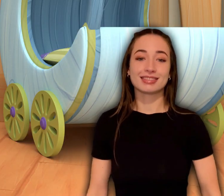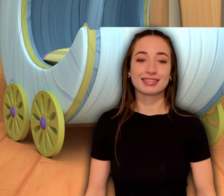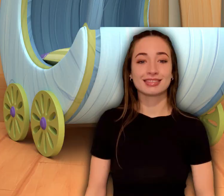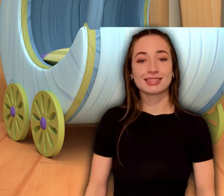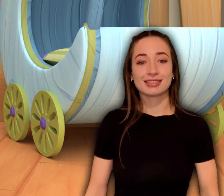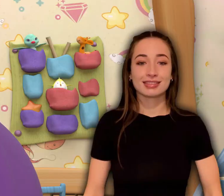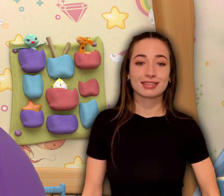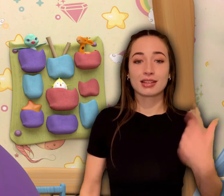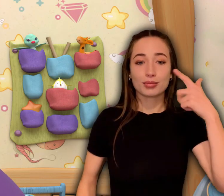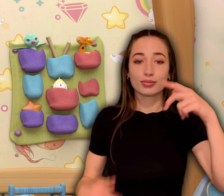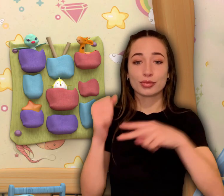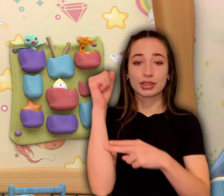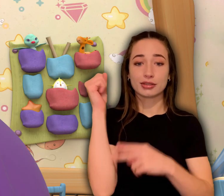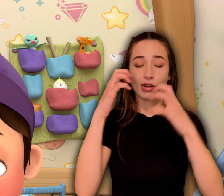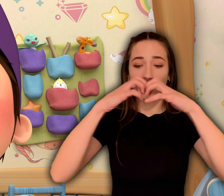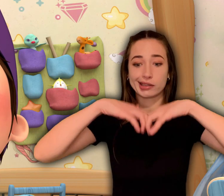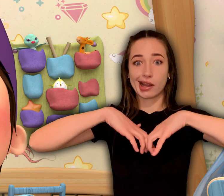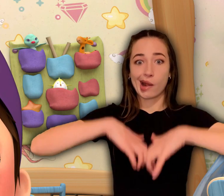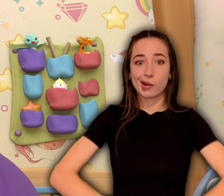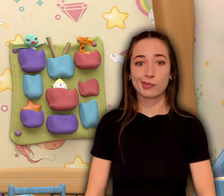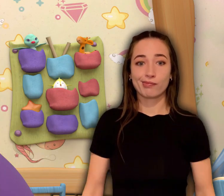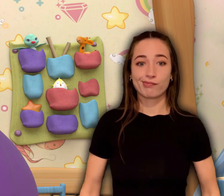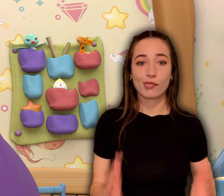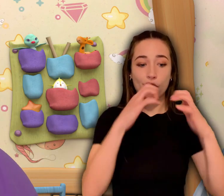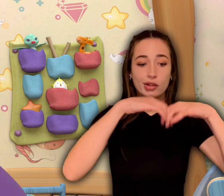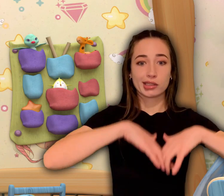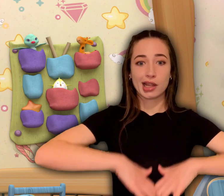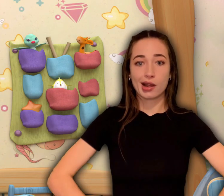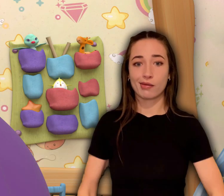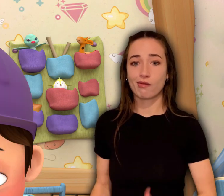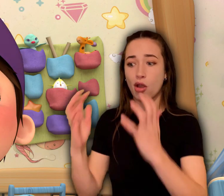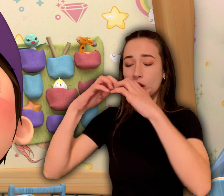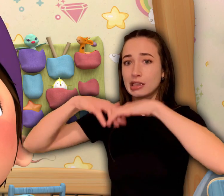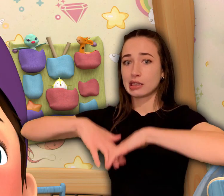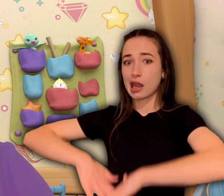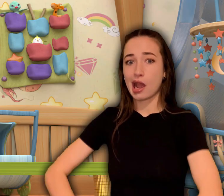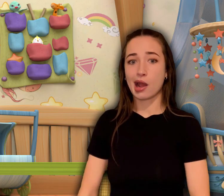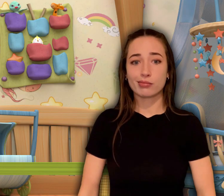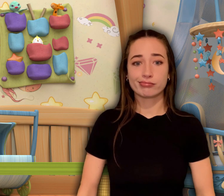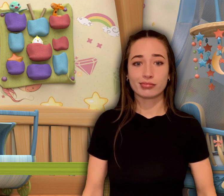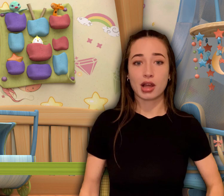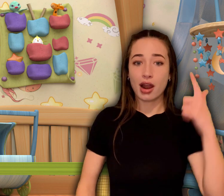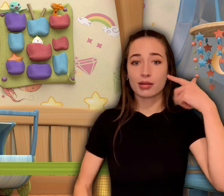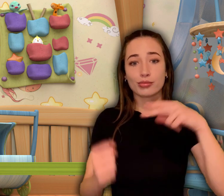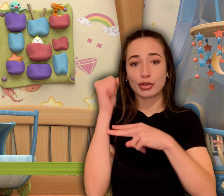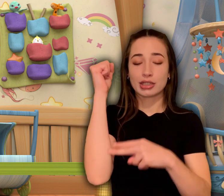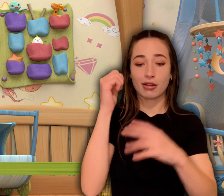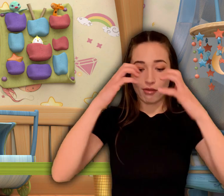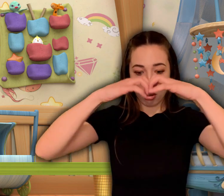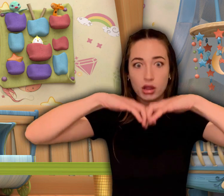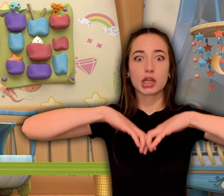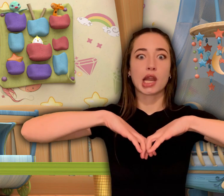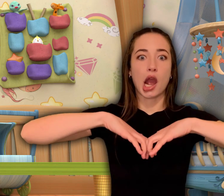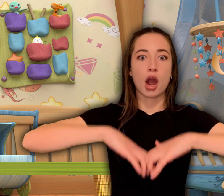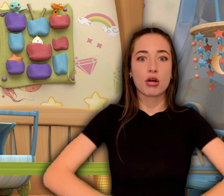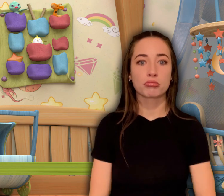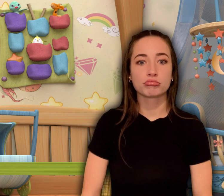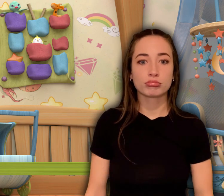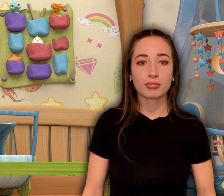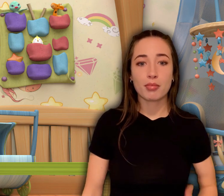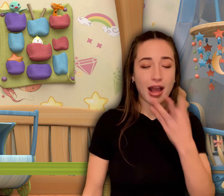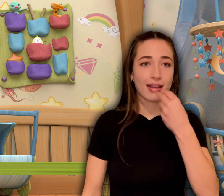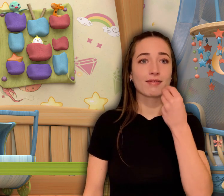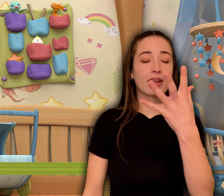Lady London bridges falling down falling down falling down London bridges falling